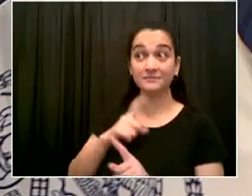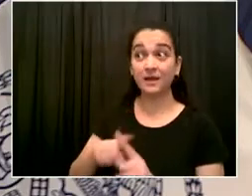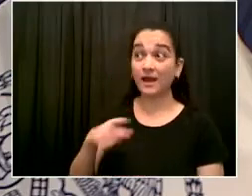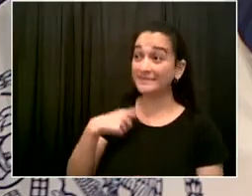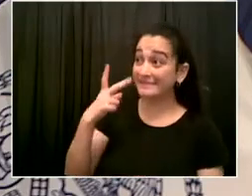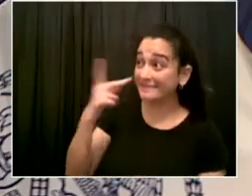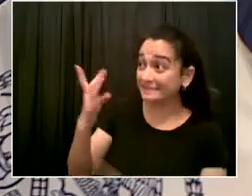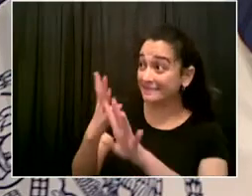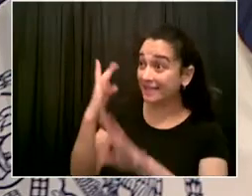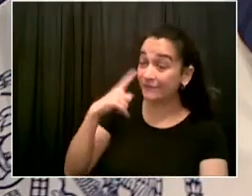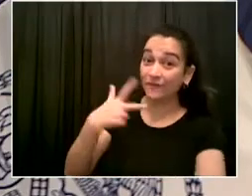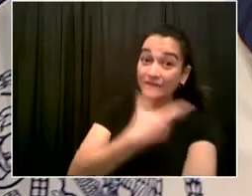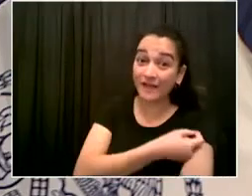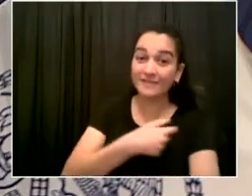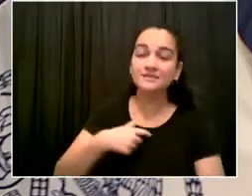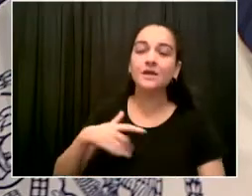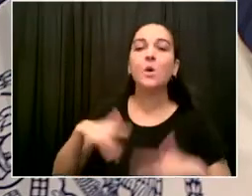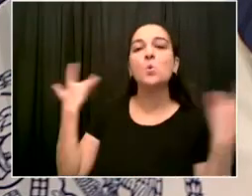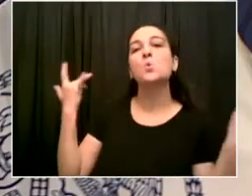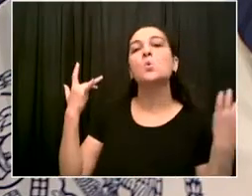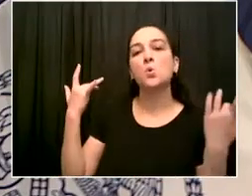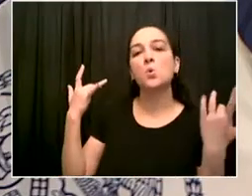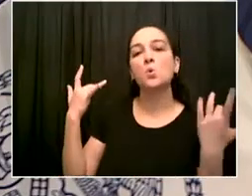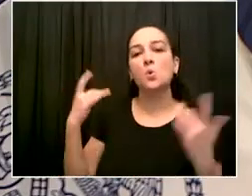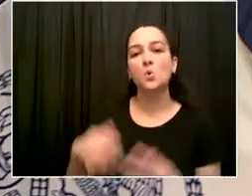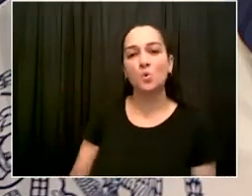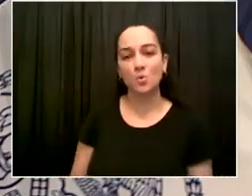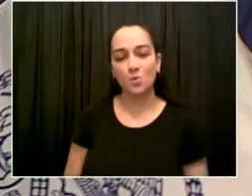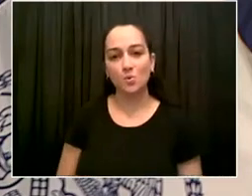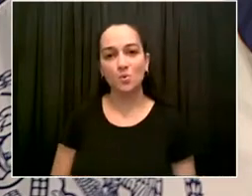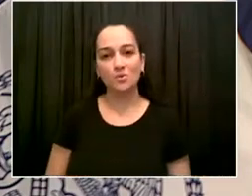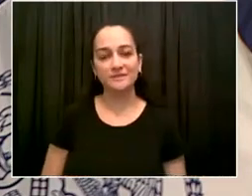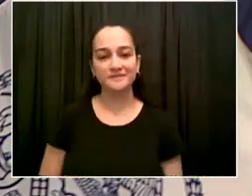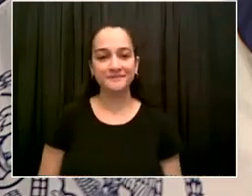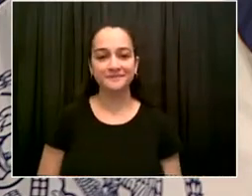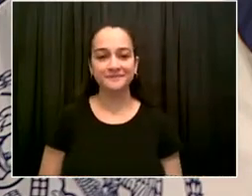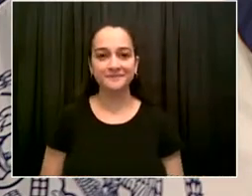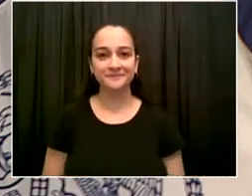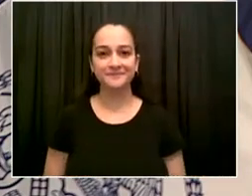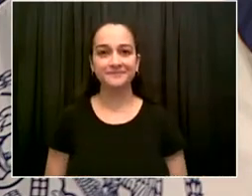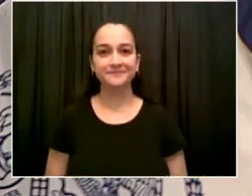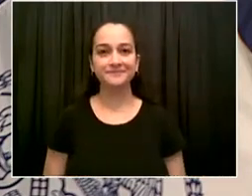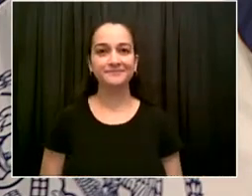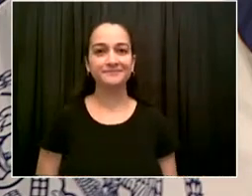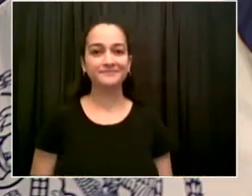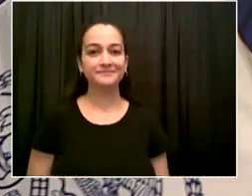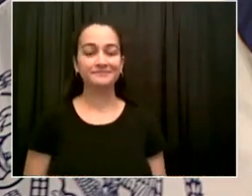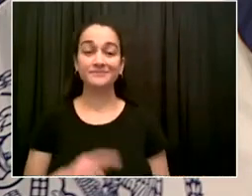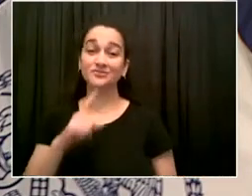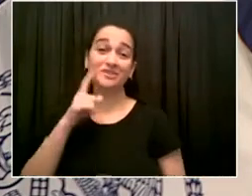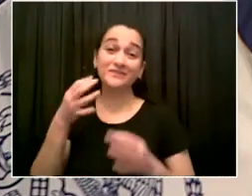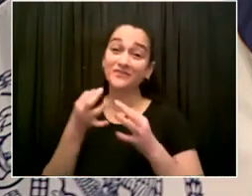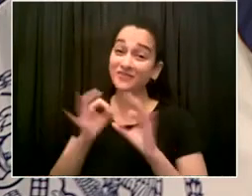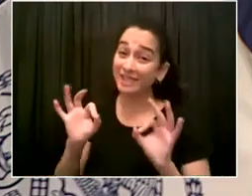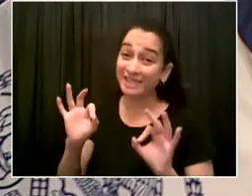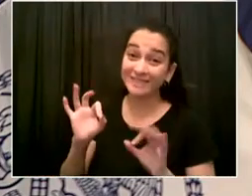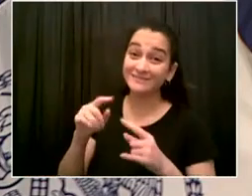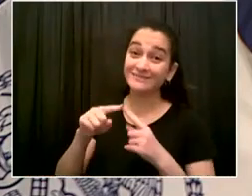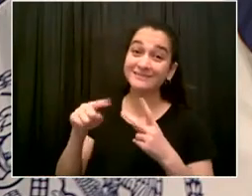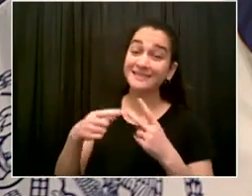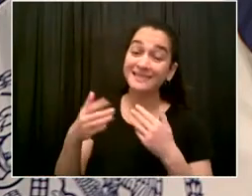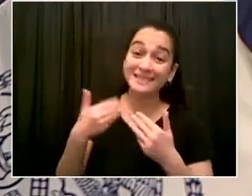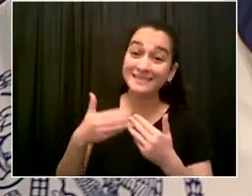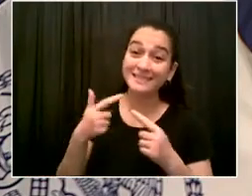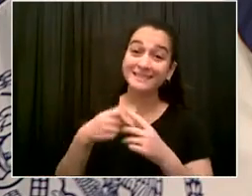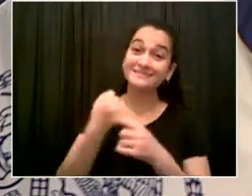the shot is quick and easy. So definitely we're seeing an impact. I think, James, it's fair to say that each of these